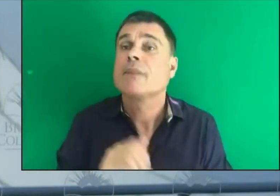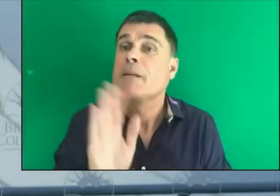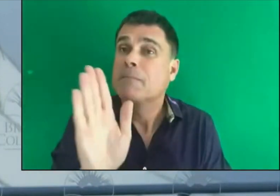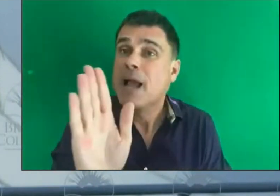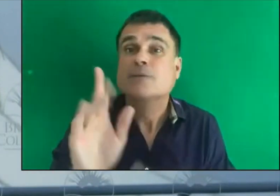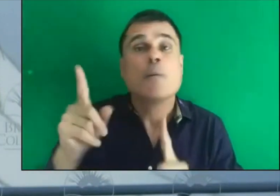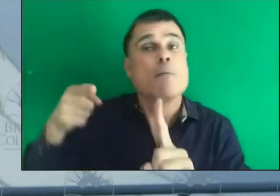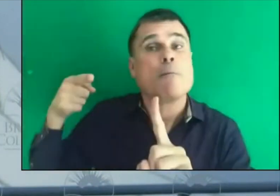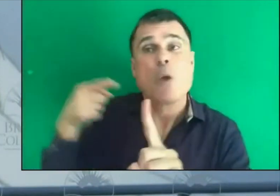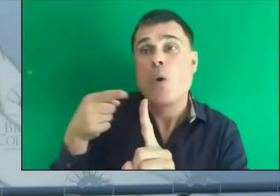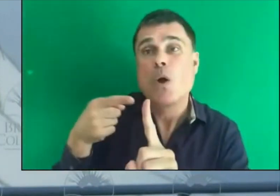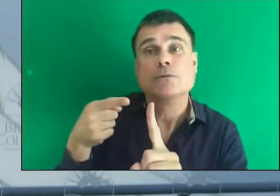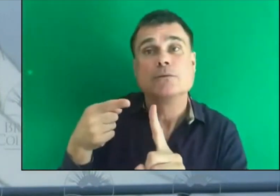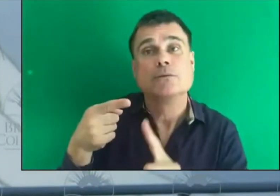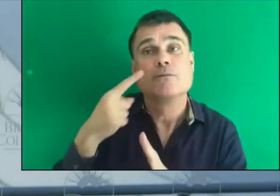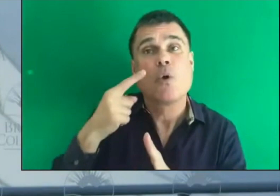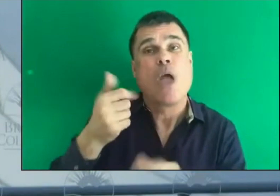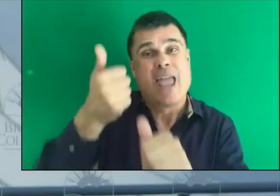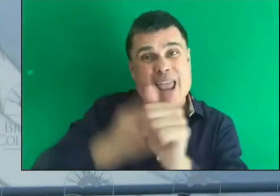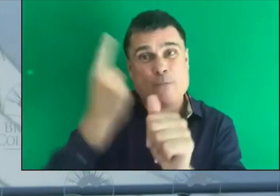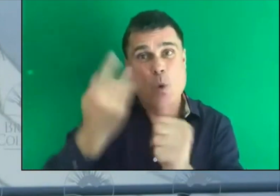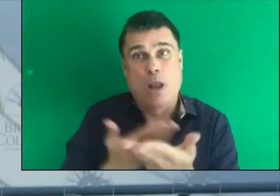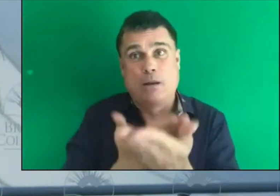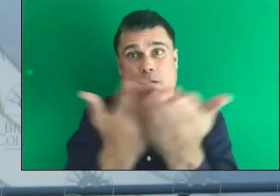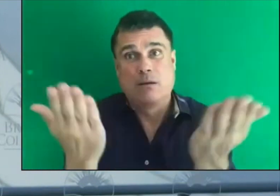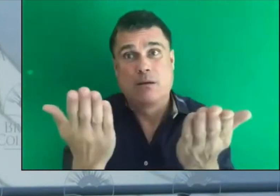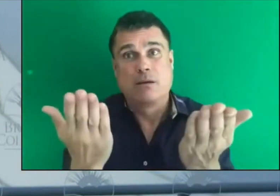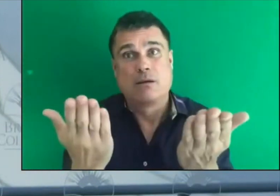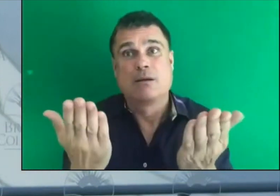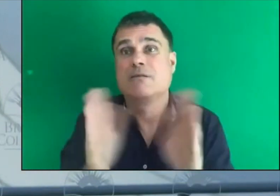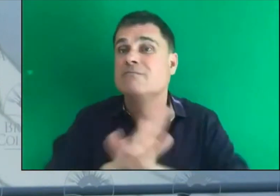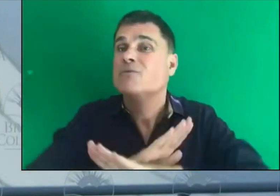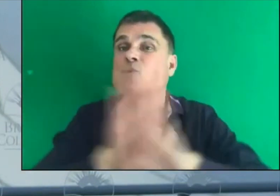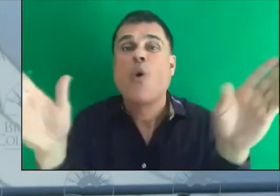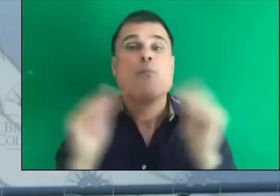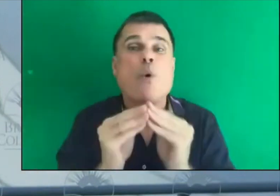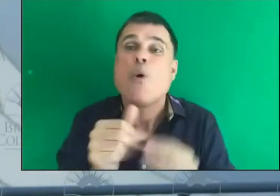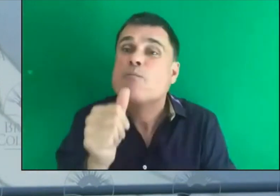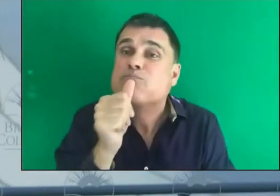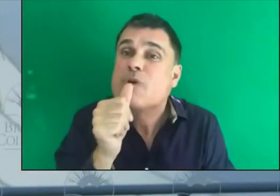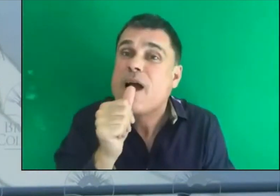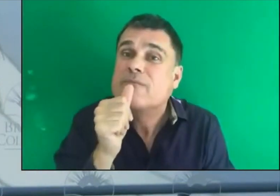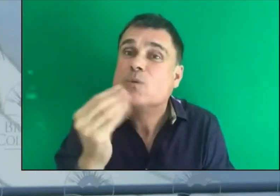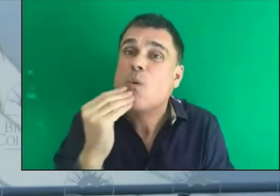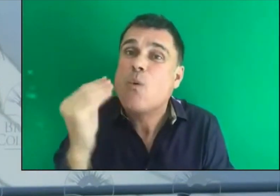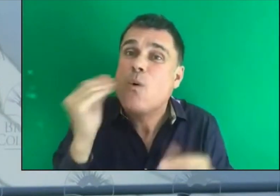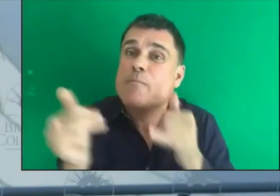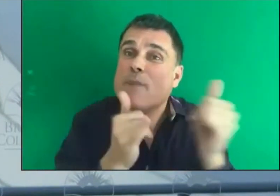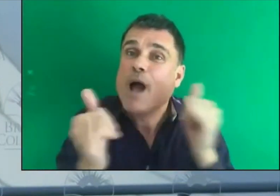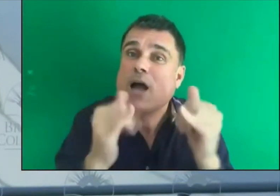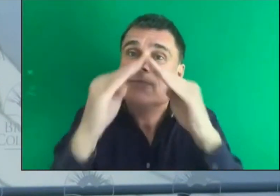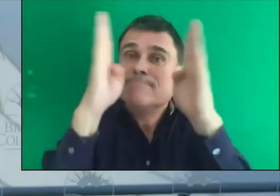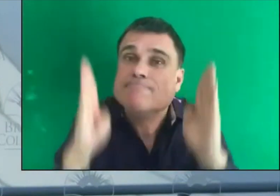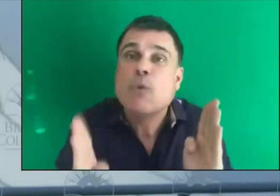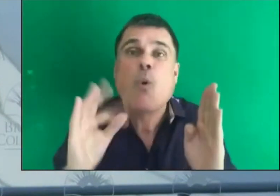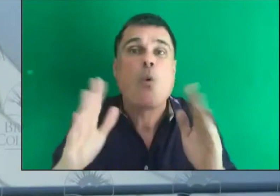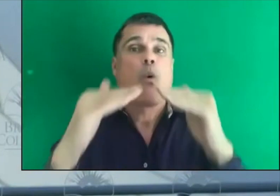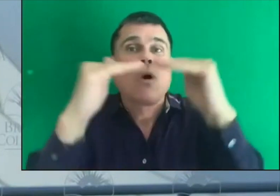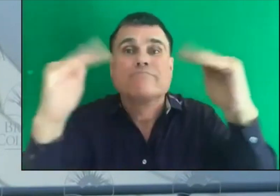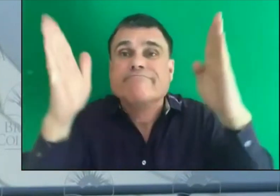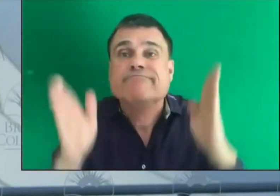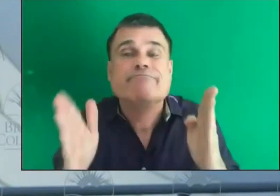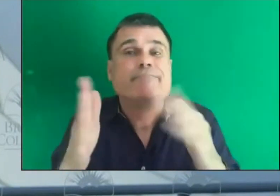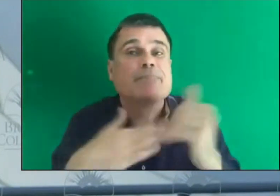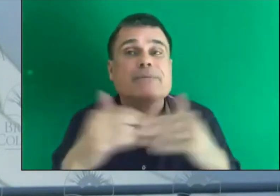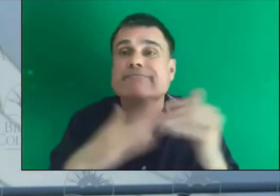of those takeaways taken away, but mostly by us in terms of how we deliver the message, but also what we're doing is enlisting everyone, and